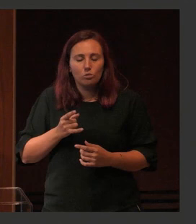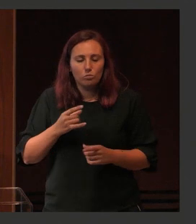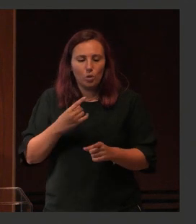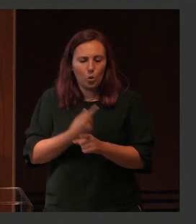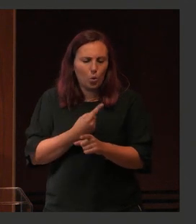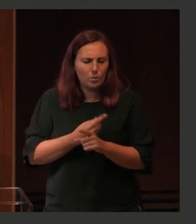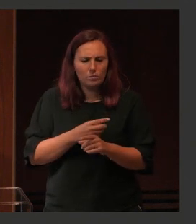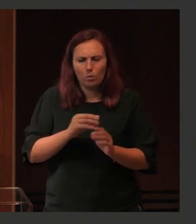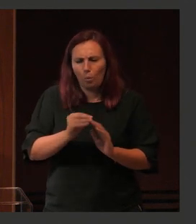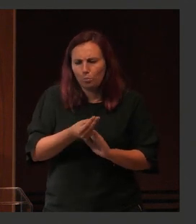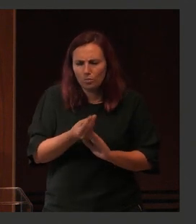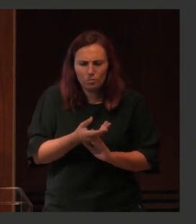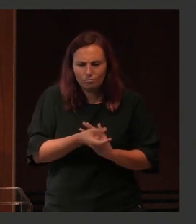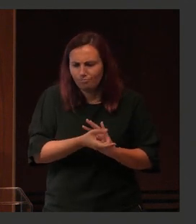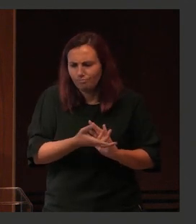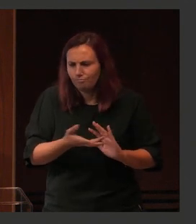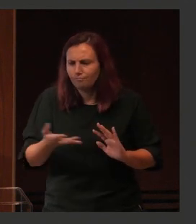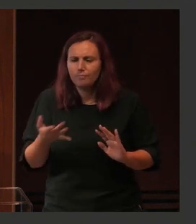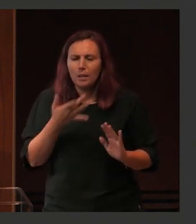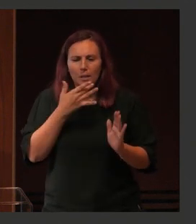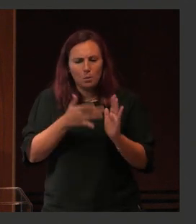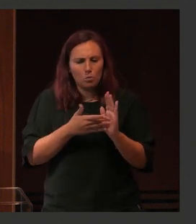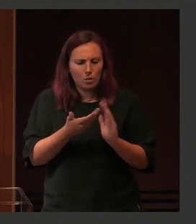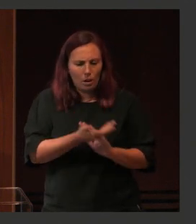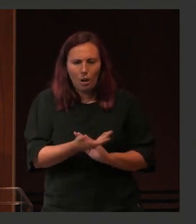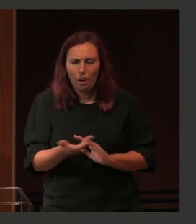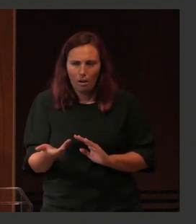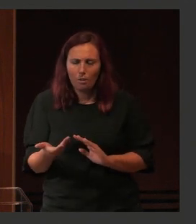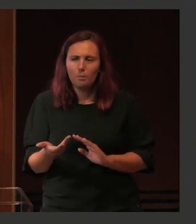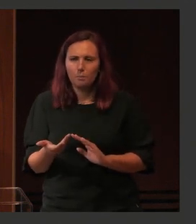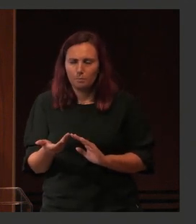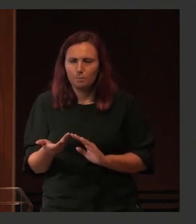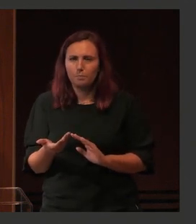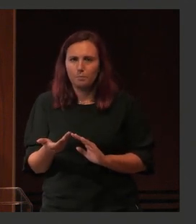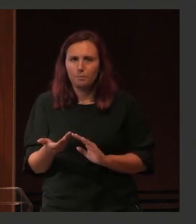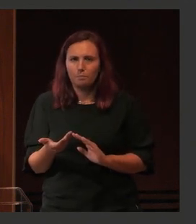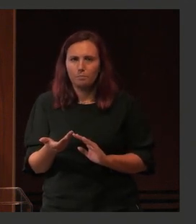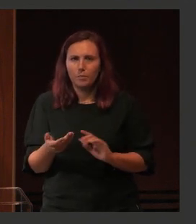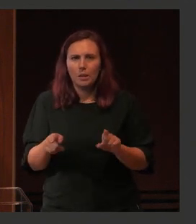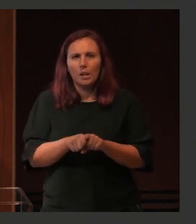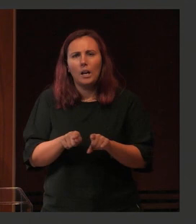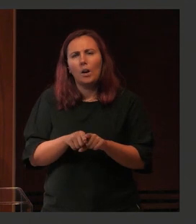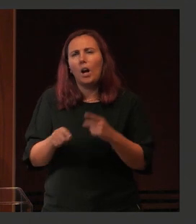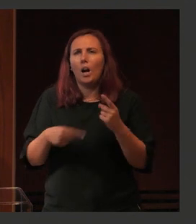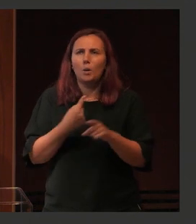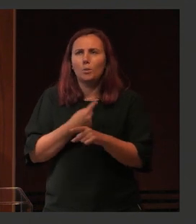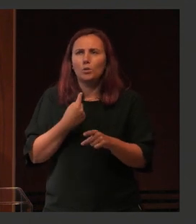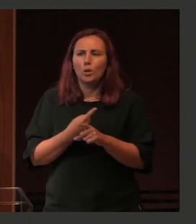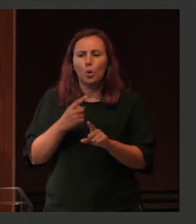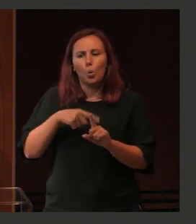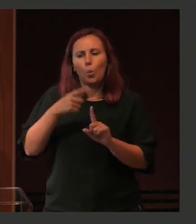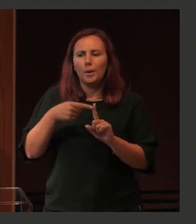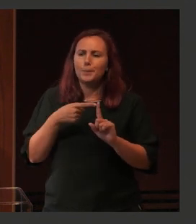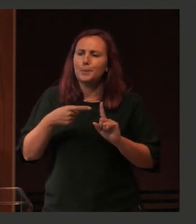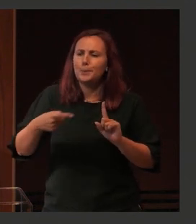out who are not needed for the whole year, who are not needed in the household,